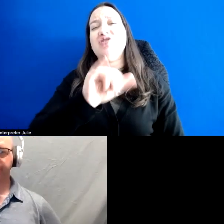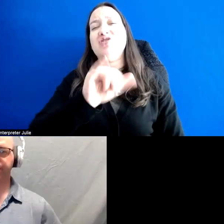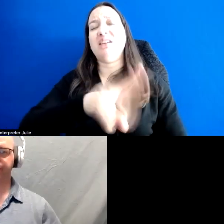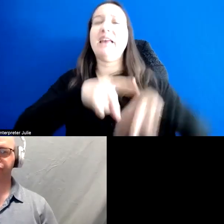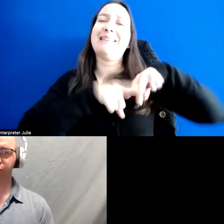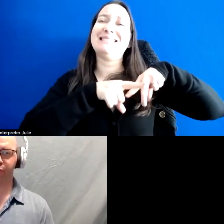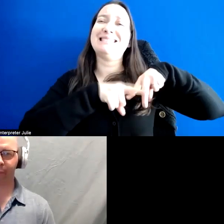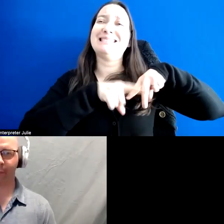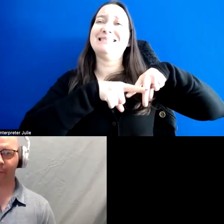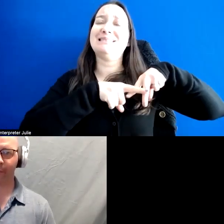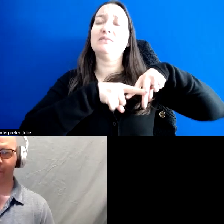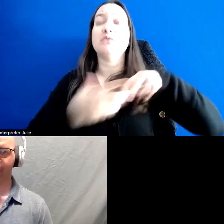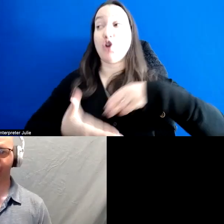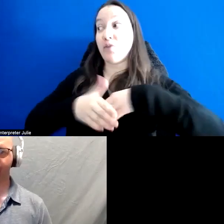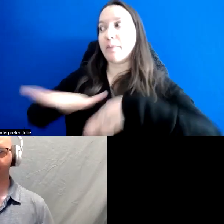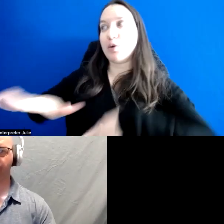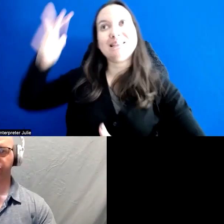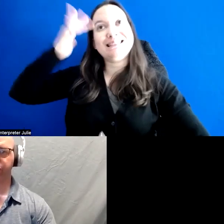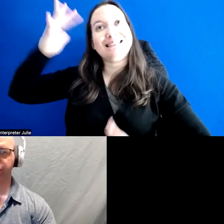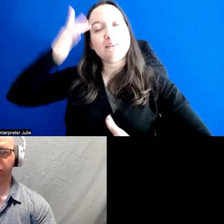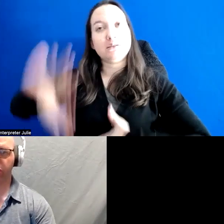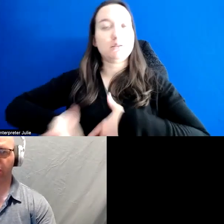which overlapped with Jo's illness as well.